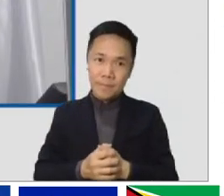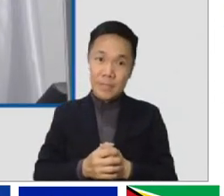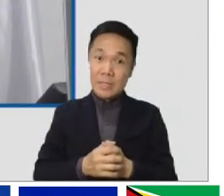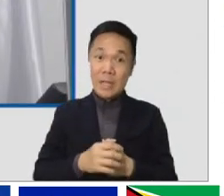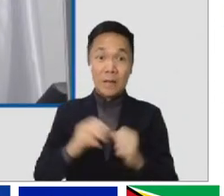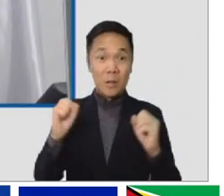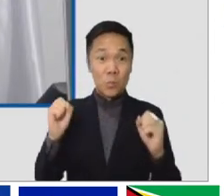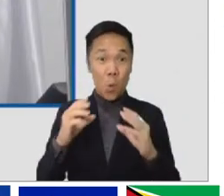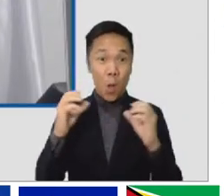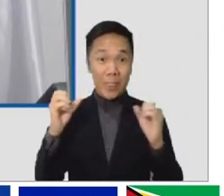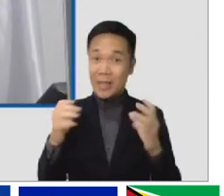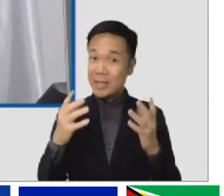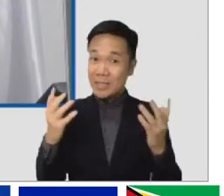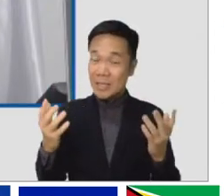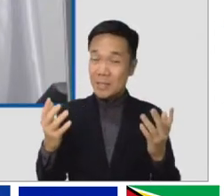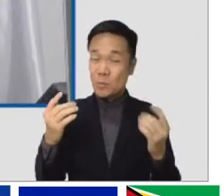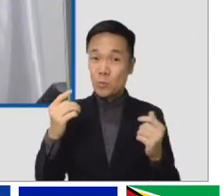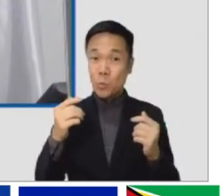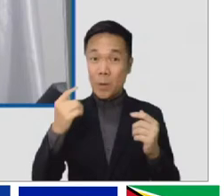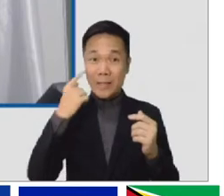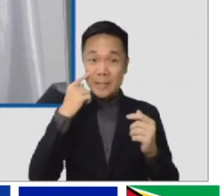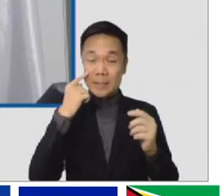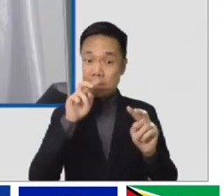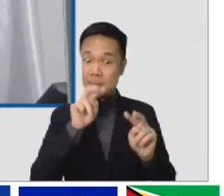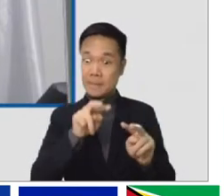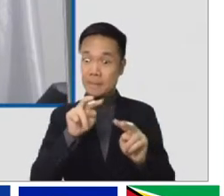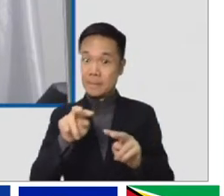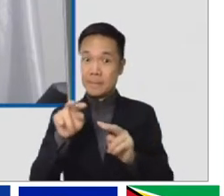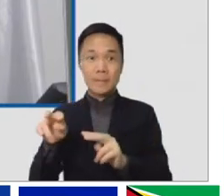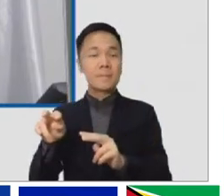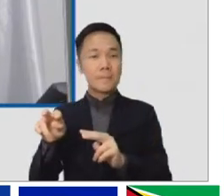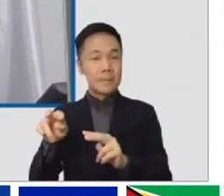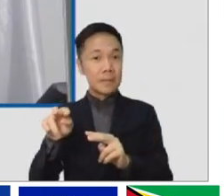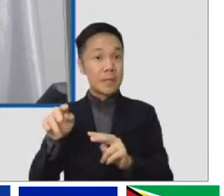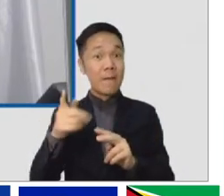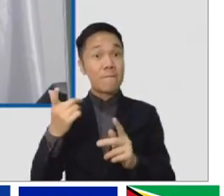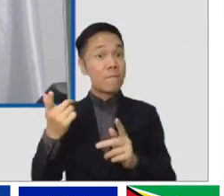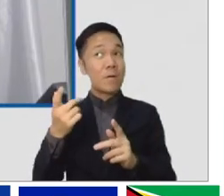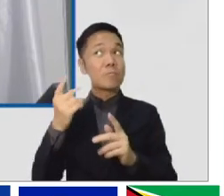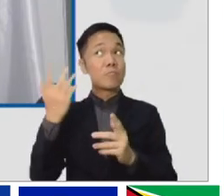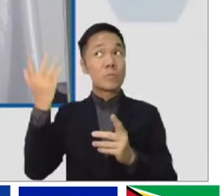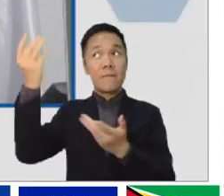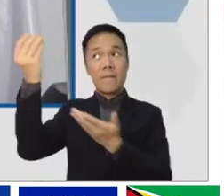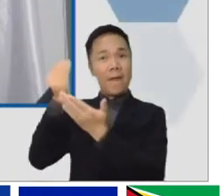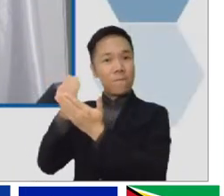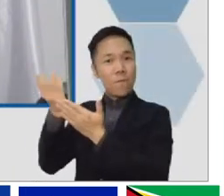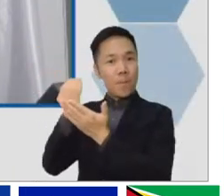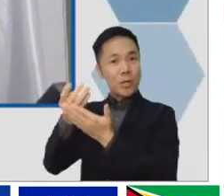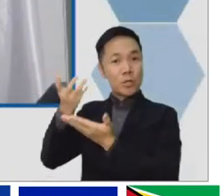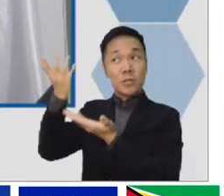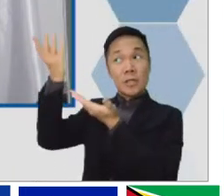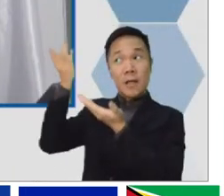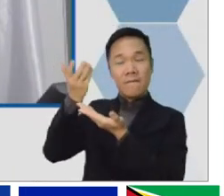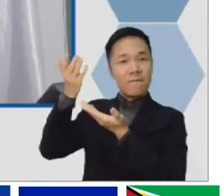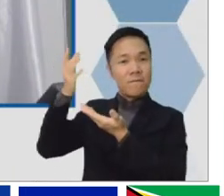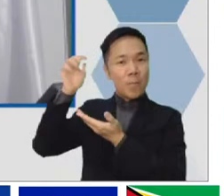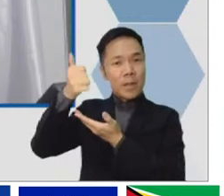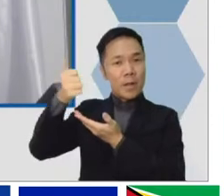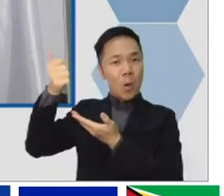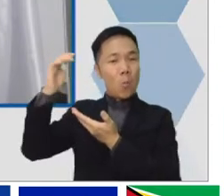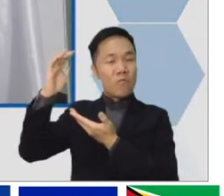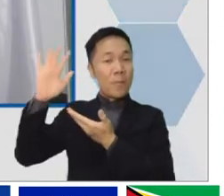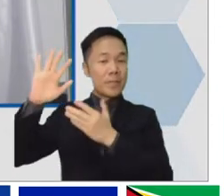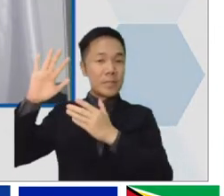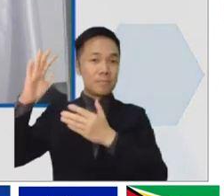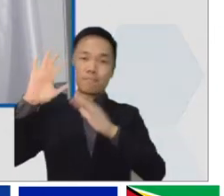to the World Meteorological Organization. And well, we are trying, of course, to